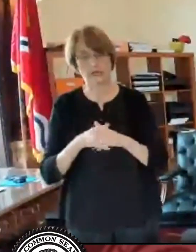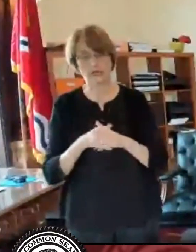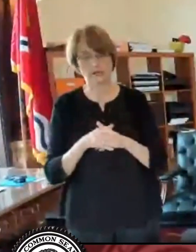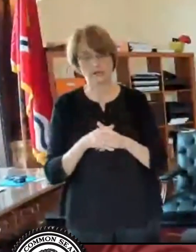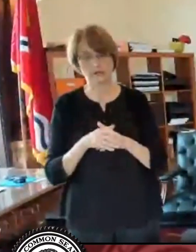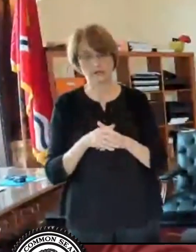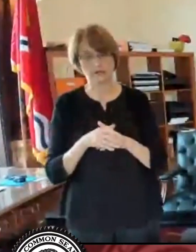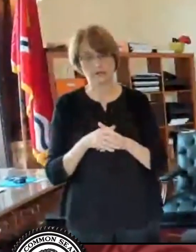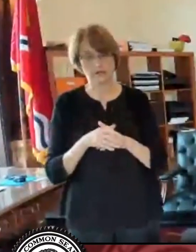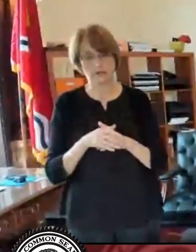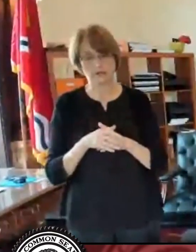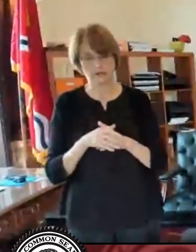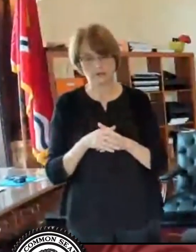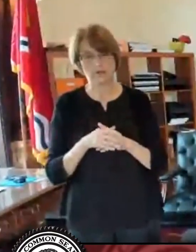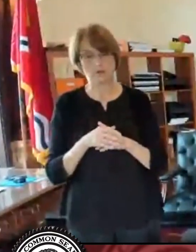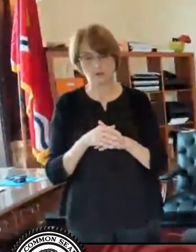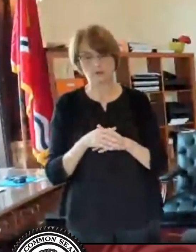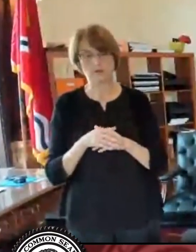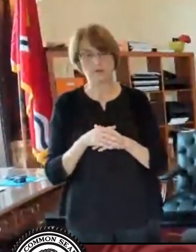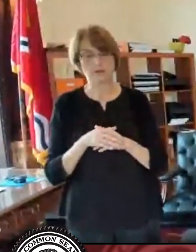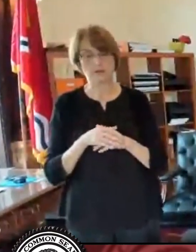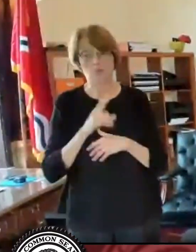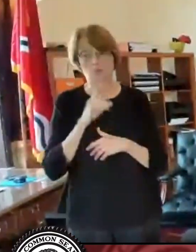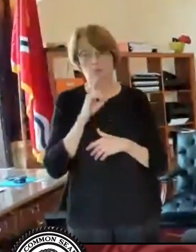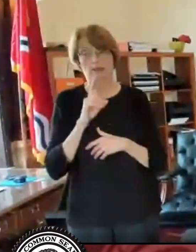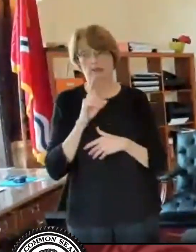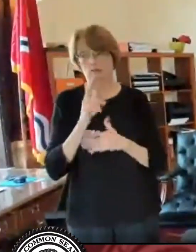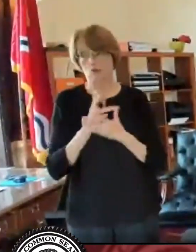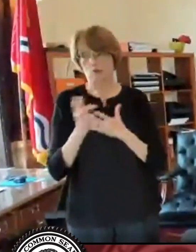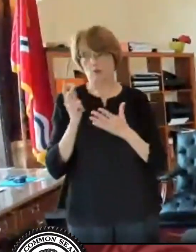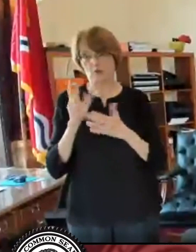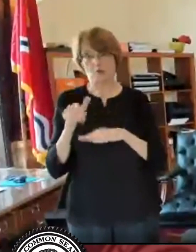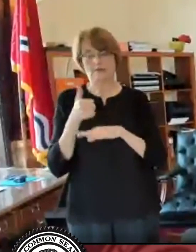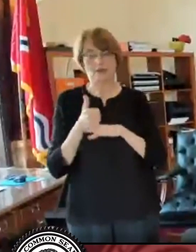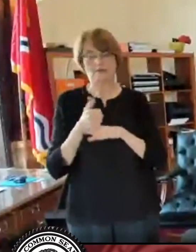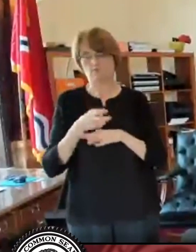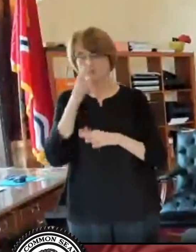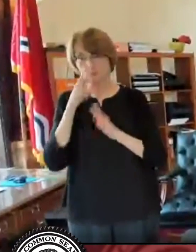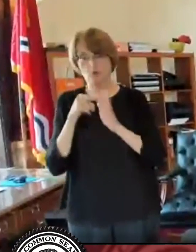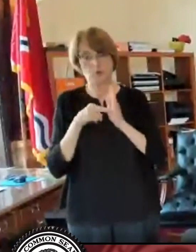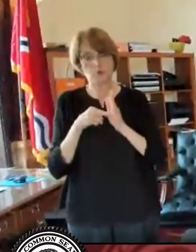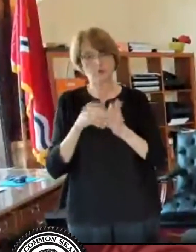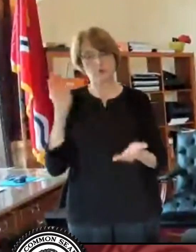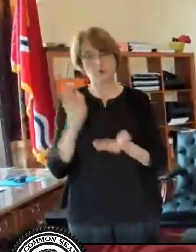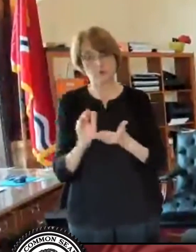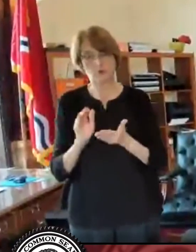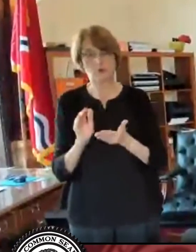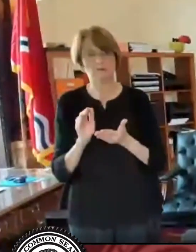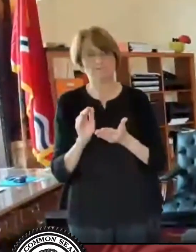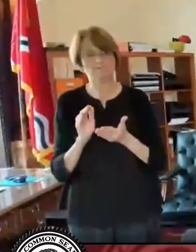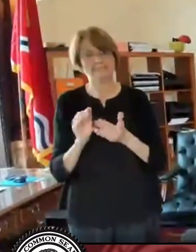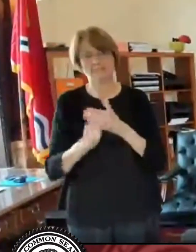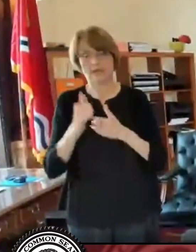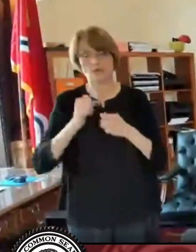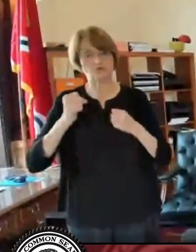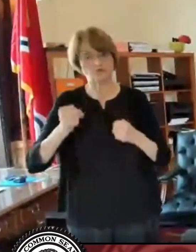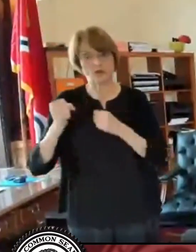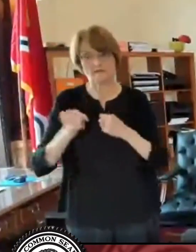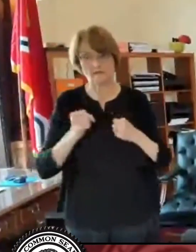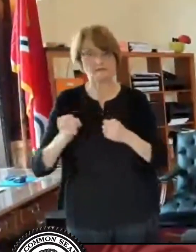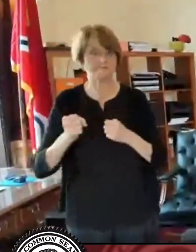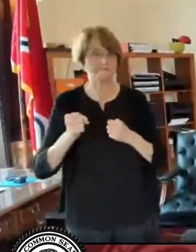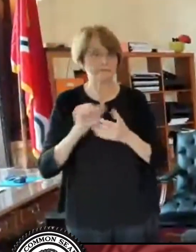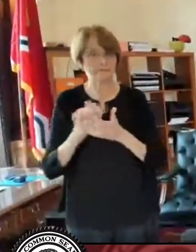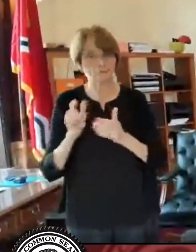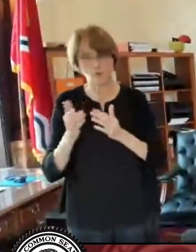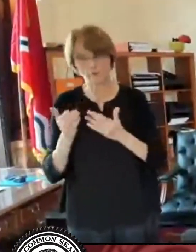was the third weekend with a real intensive effort. And so it is improved, and you know, we've made a few tweaks in terms